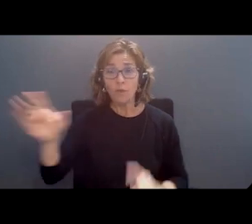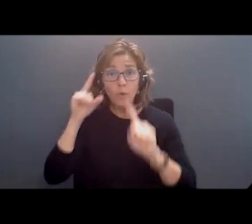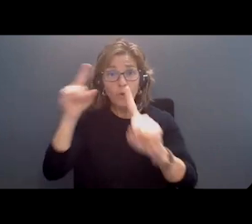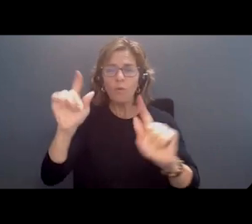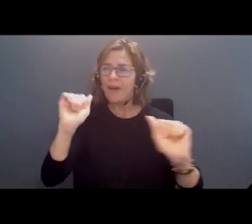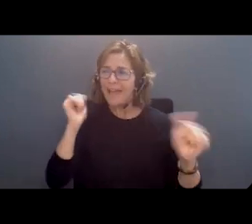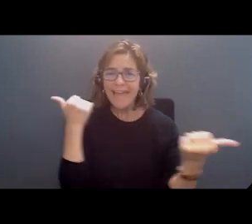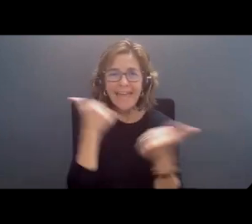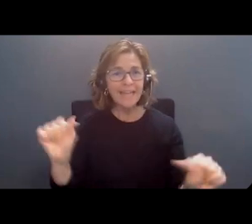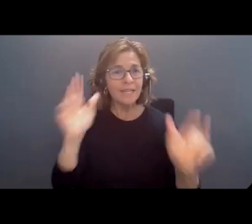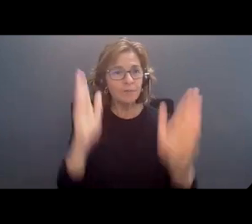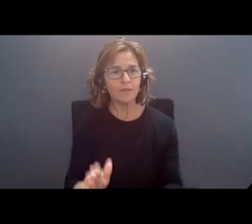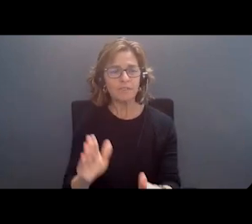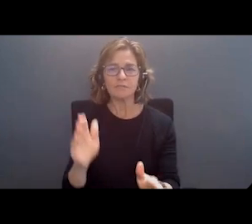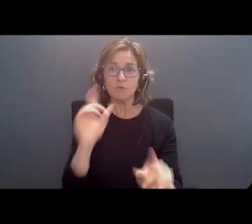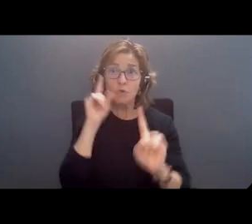Next slide, please.